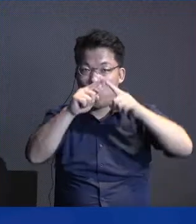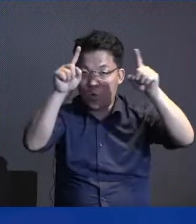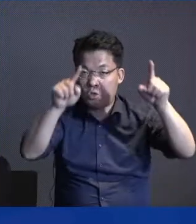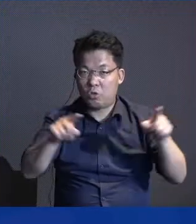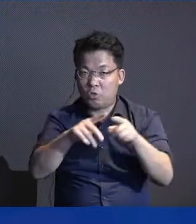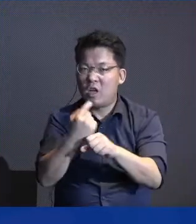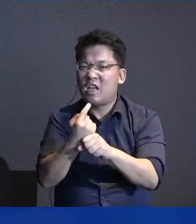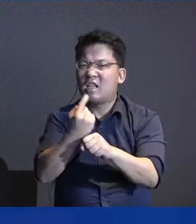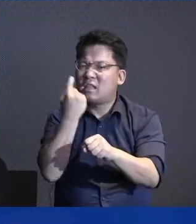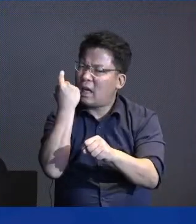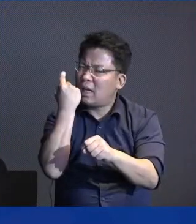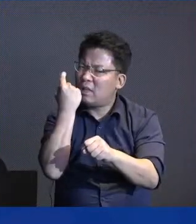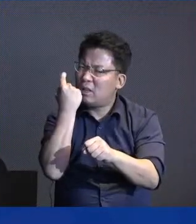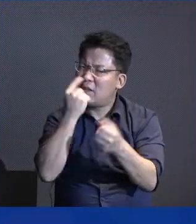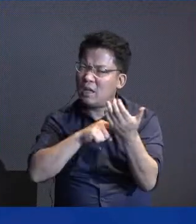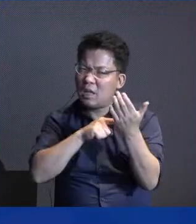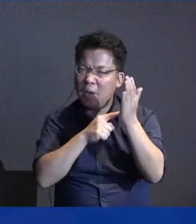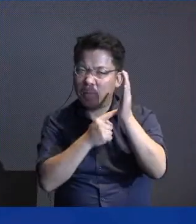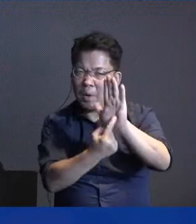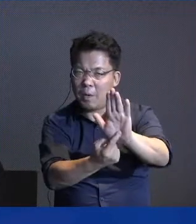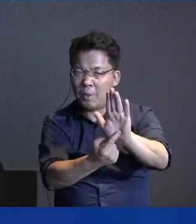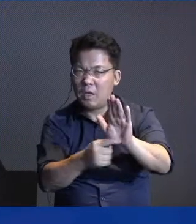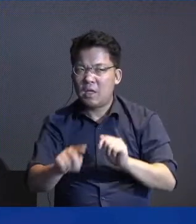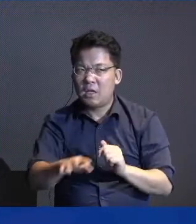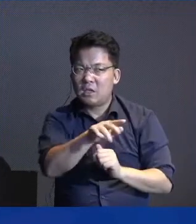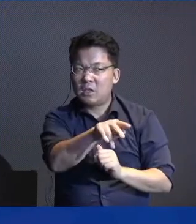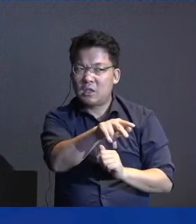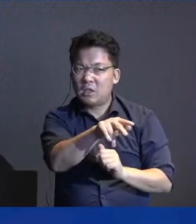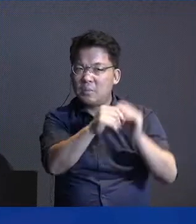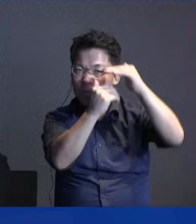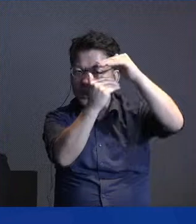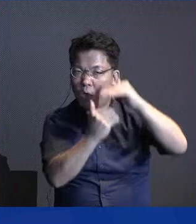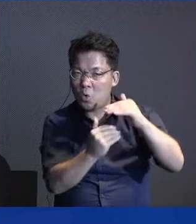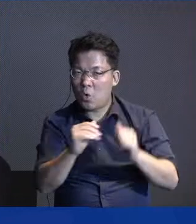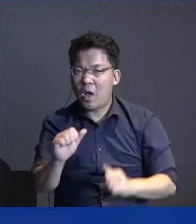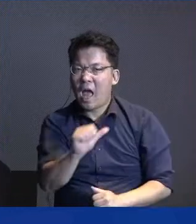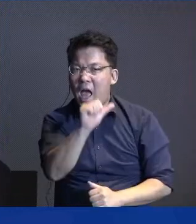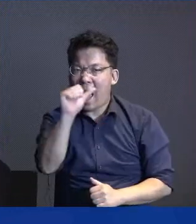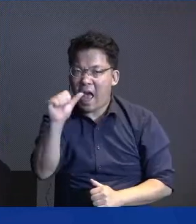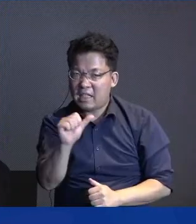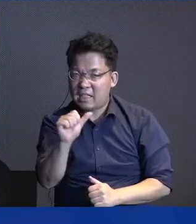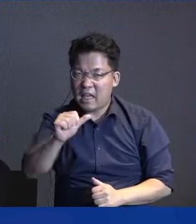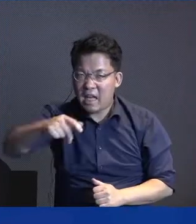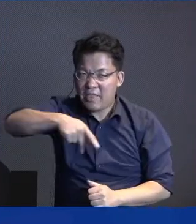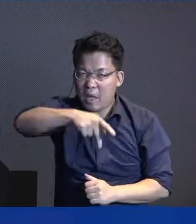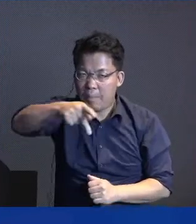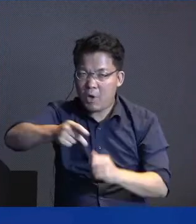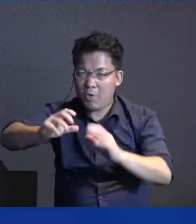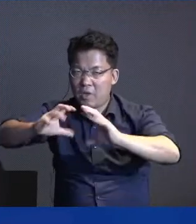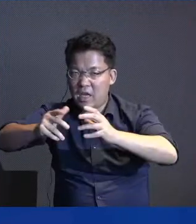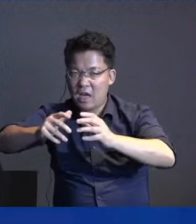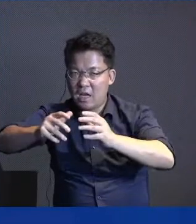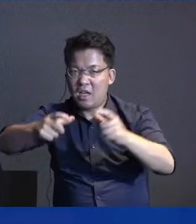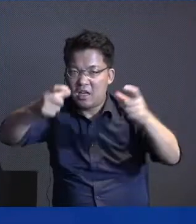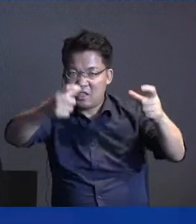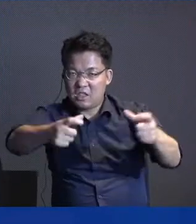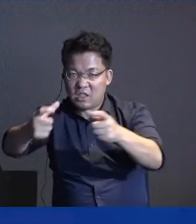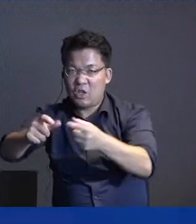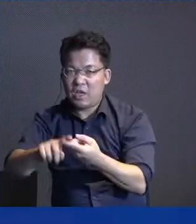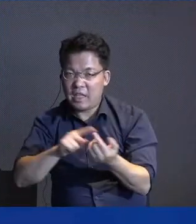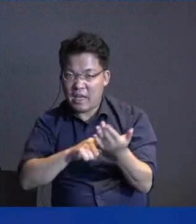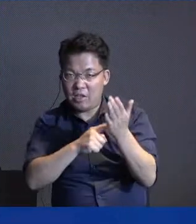Asia Pacific, and led by Dr. Roy Braham from India. We kind of tried to put